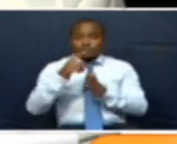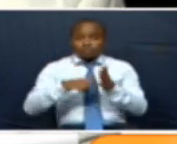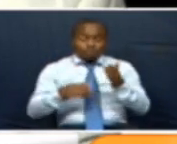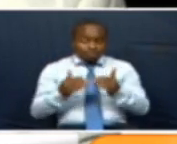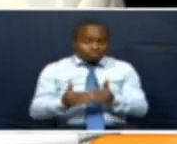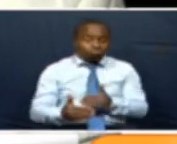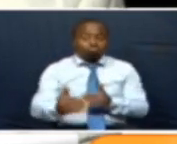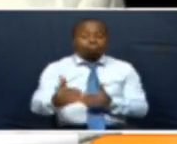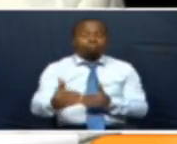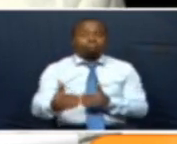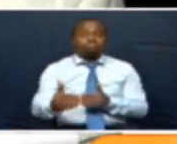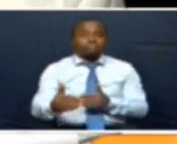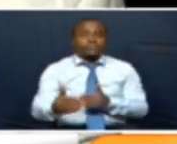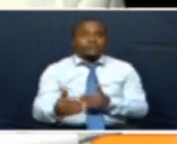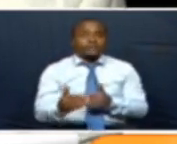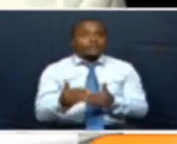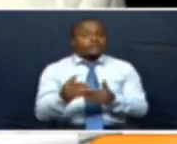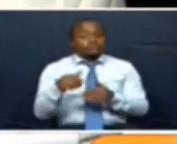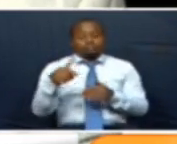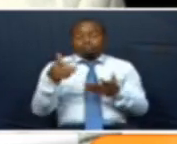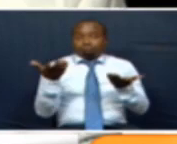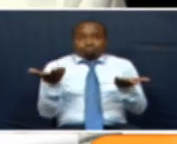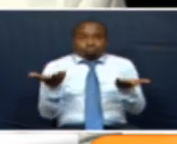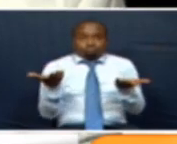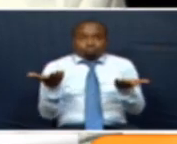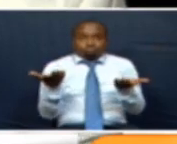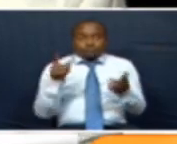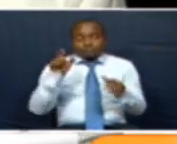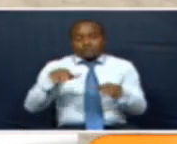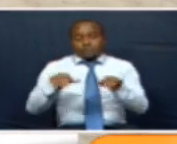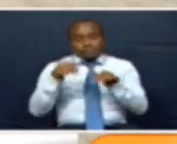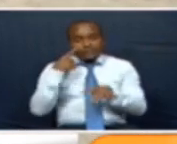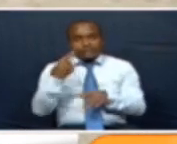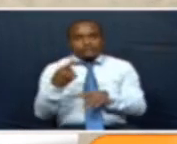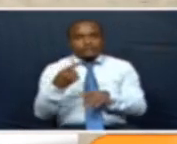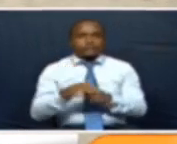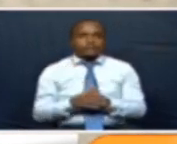forward is something that we have to wait and see.